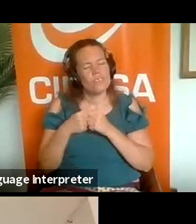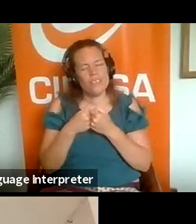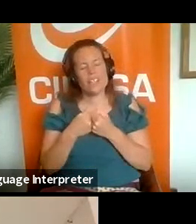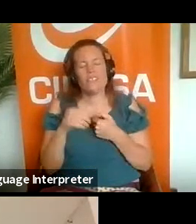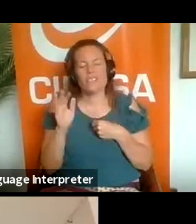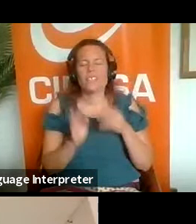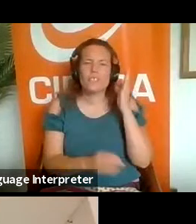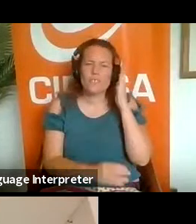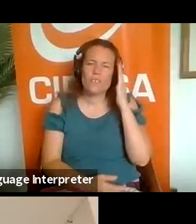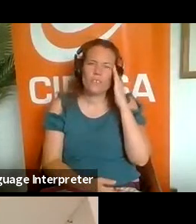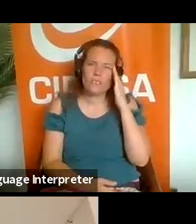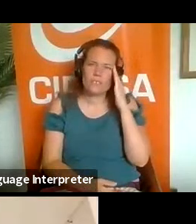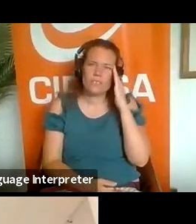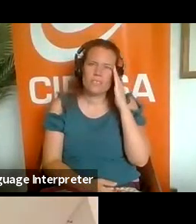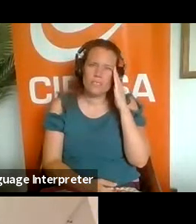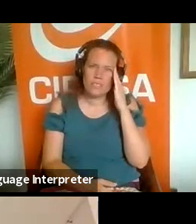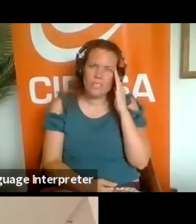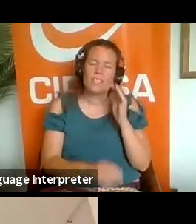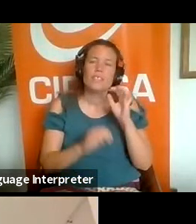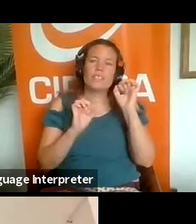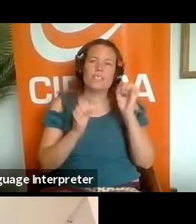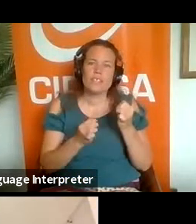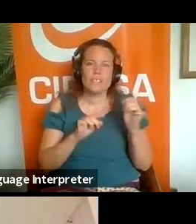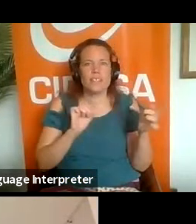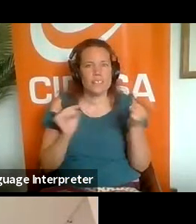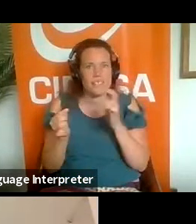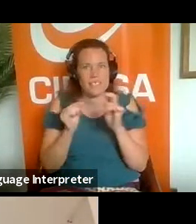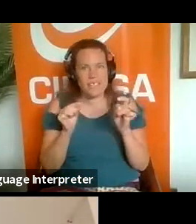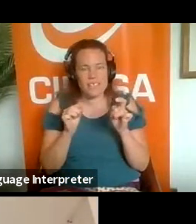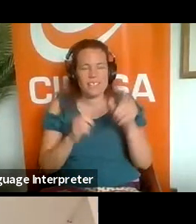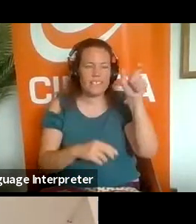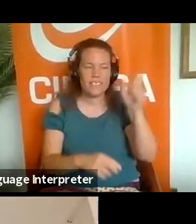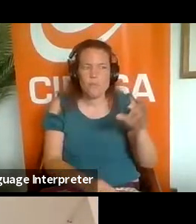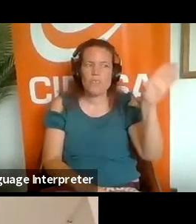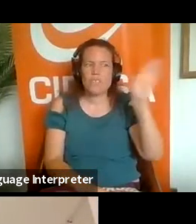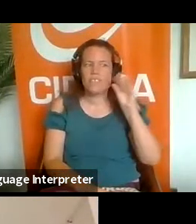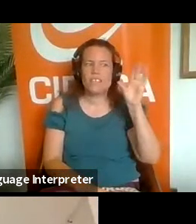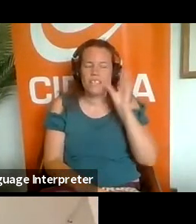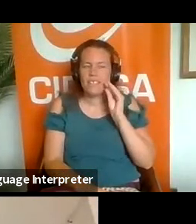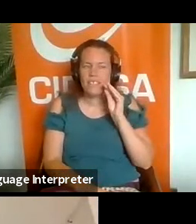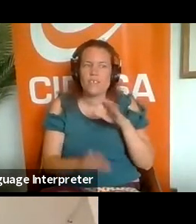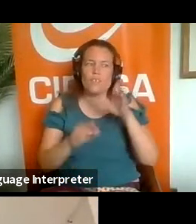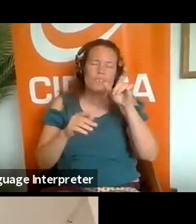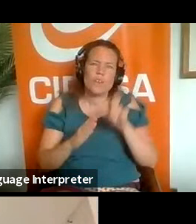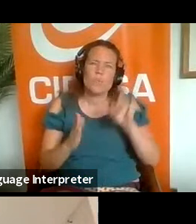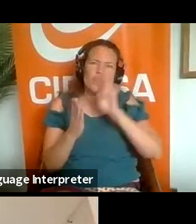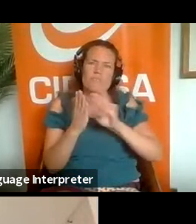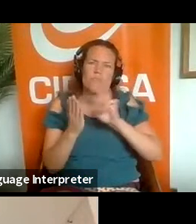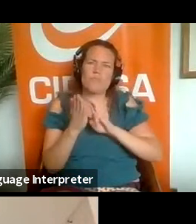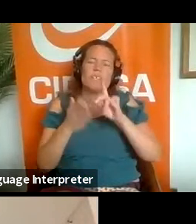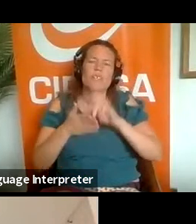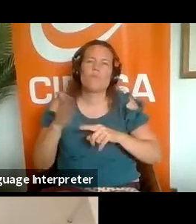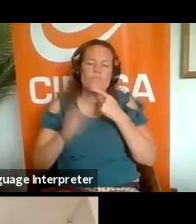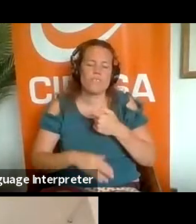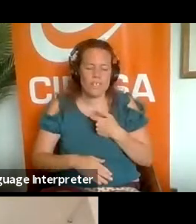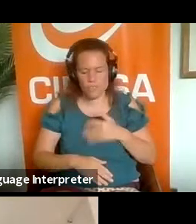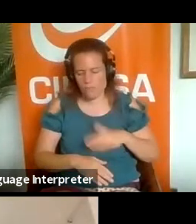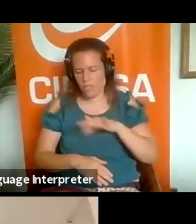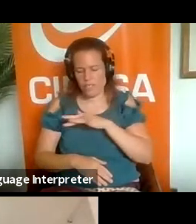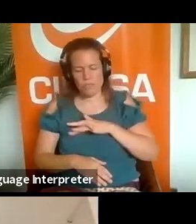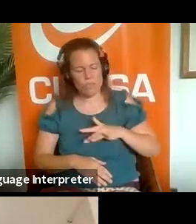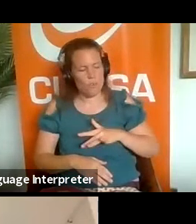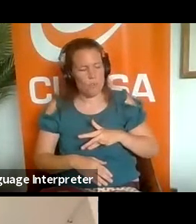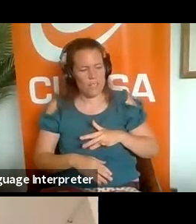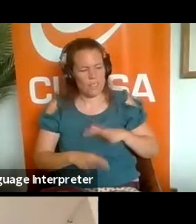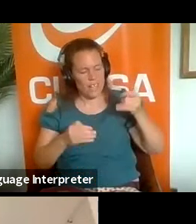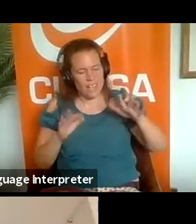that you're discussing and someone is listening or someone is reading what you're saying. It's just like you're in the room and then someone is standing by